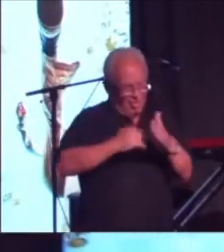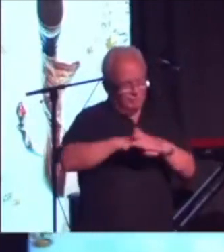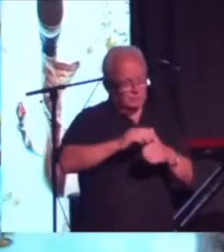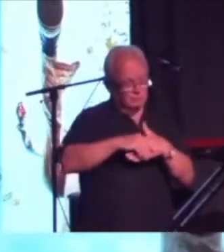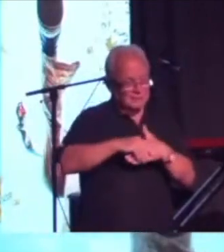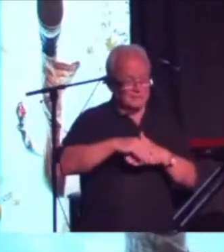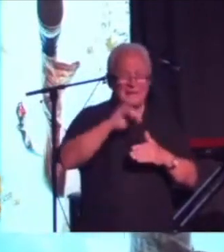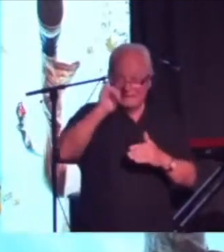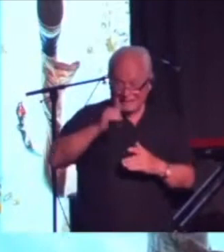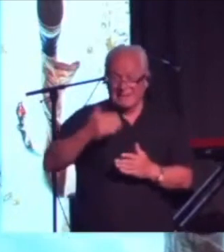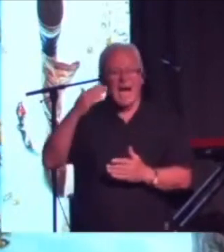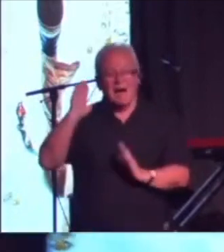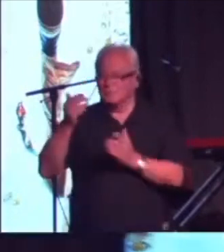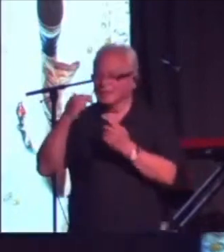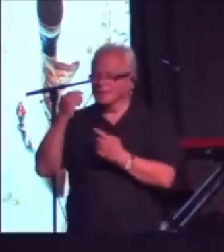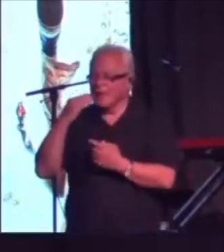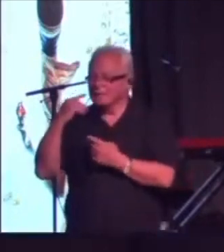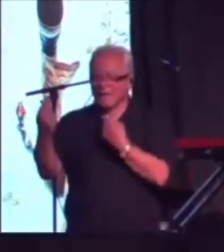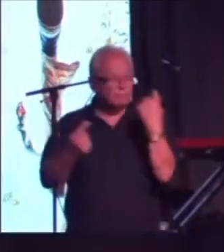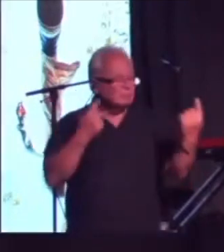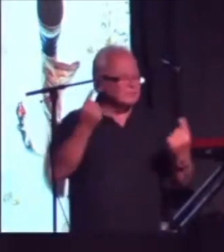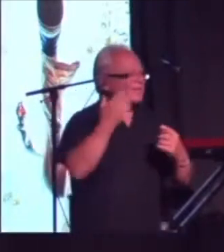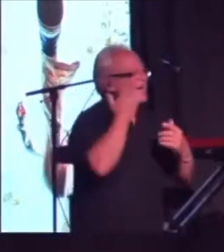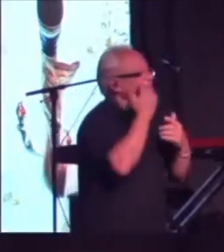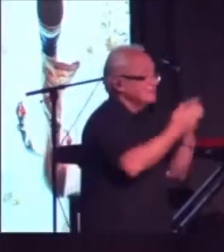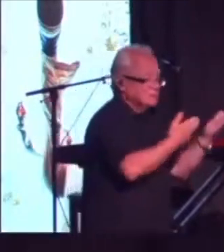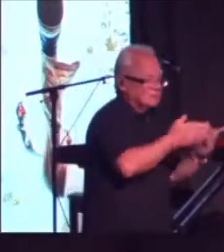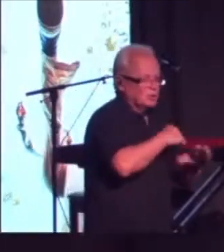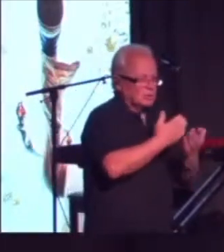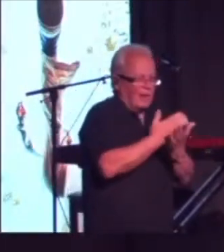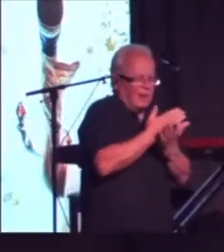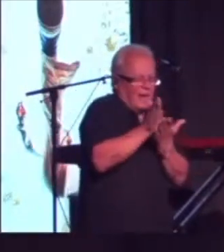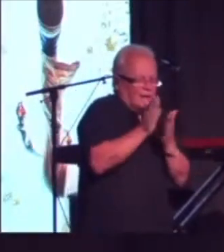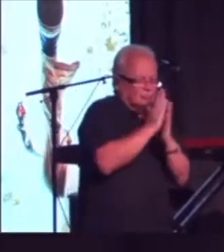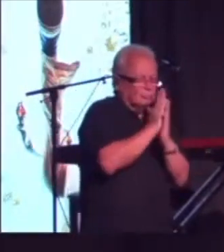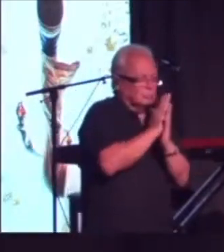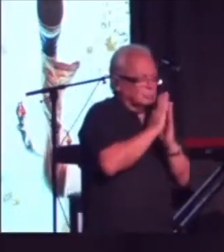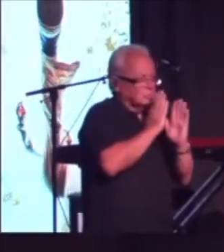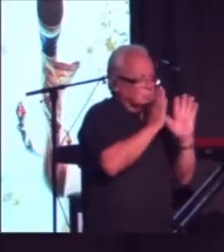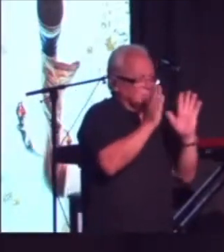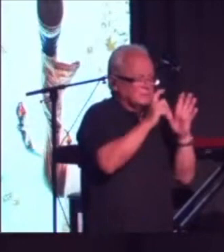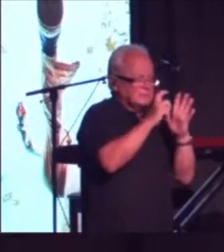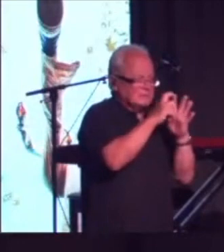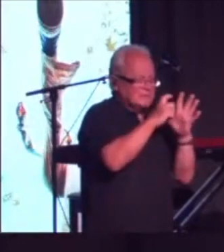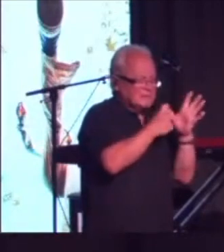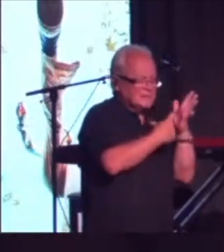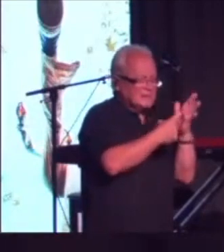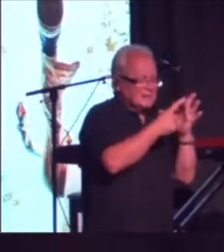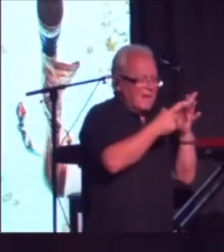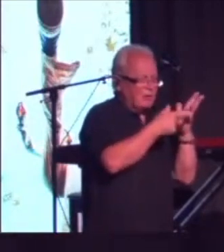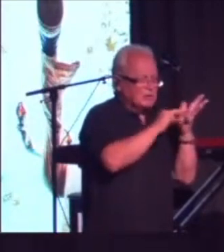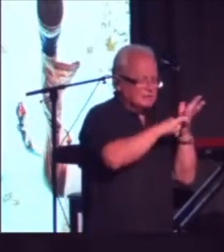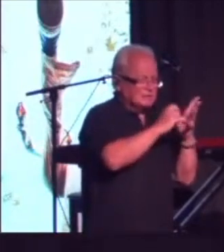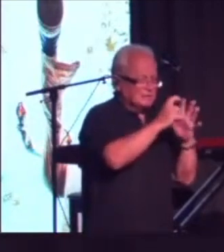everybody, authentic to everybody, but you ought not to be transparent with everybody. And I'll explain what I mean by that now. Darius Daniels puts it this way. This